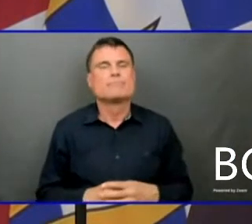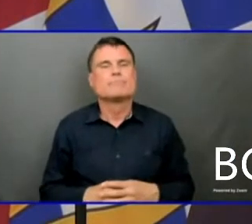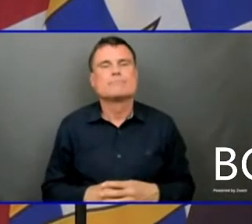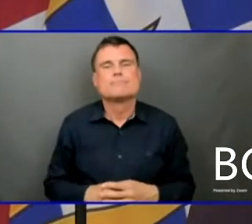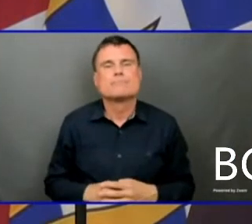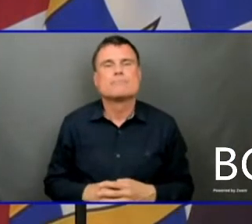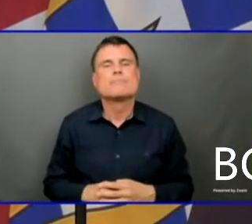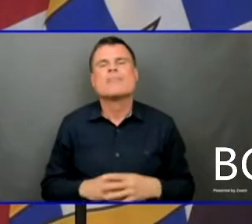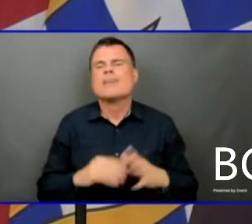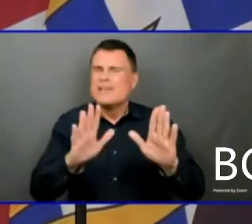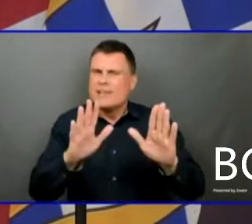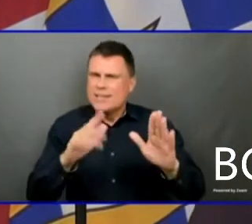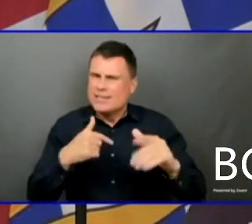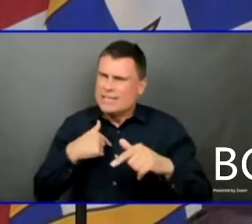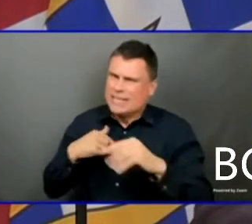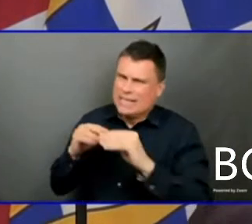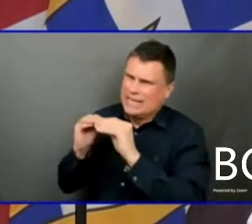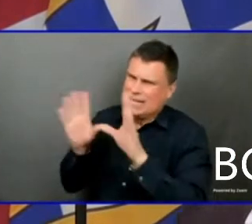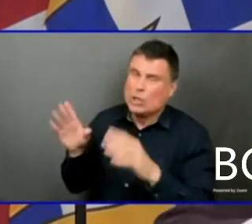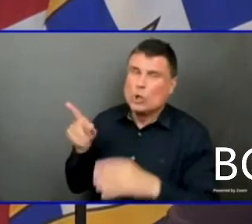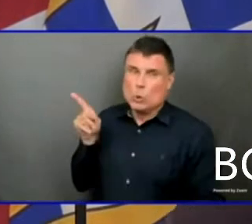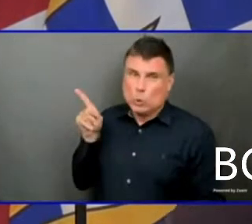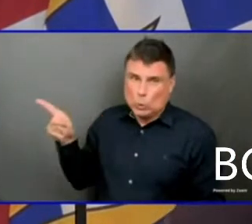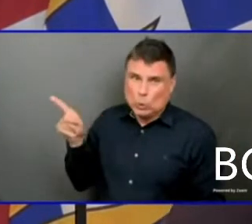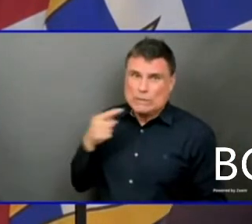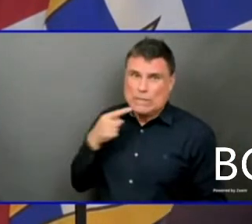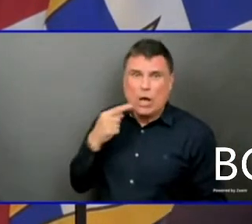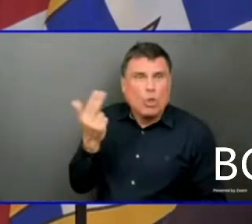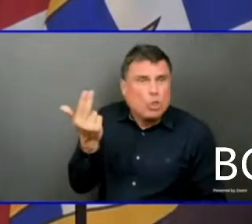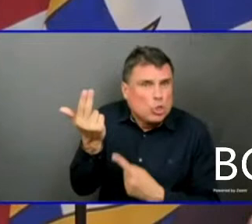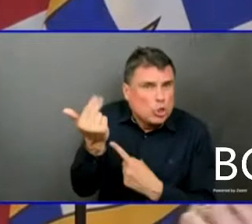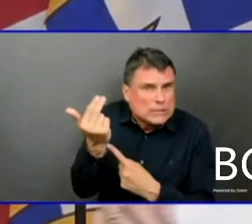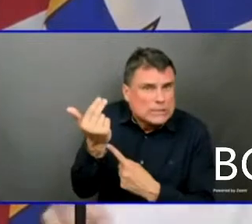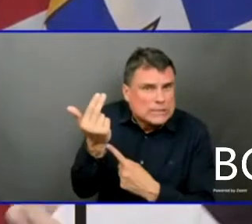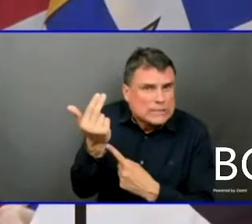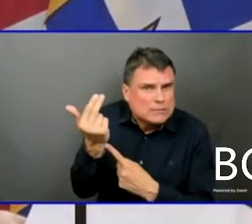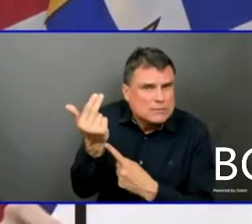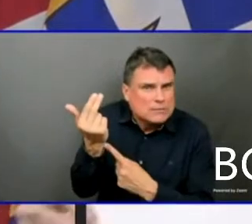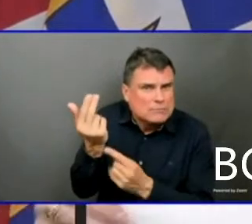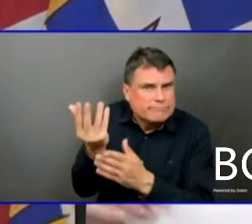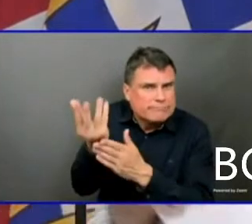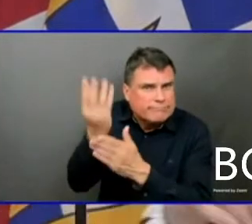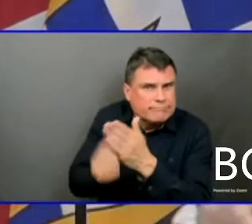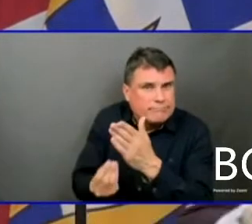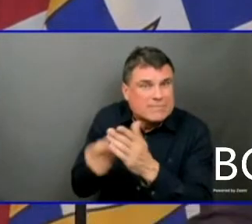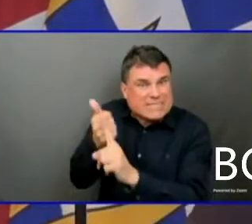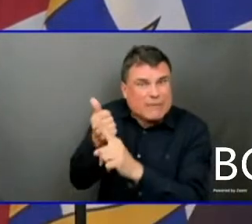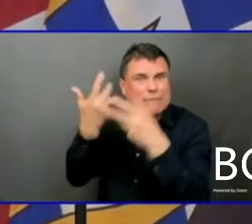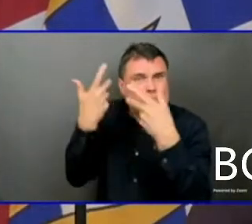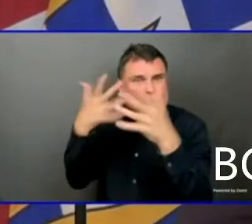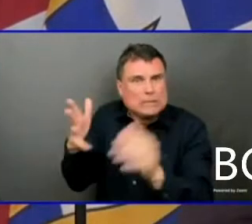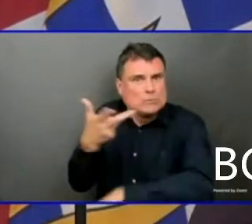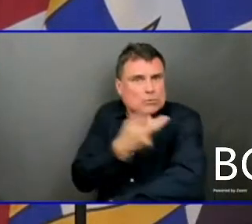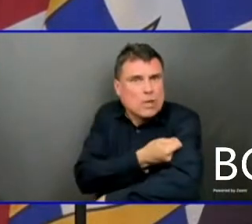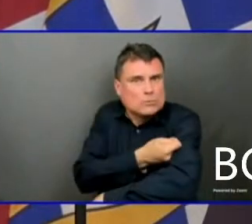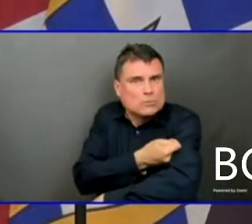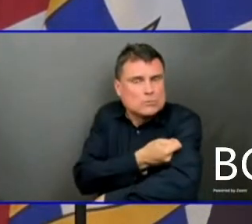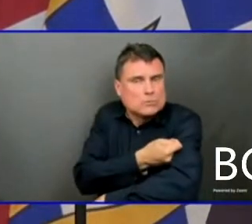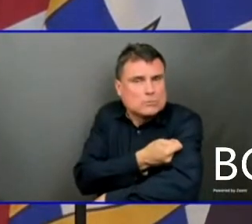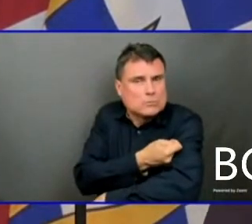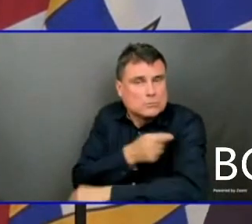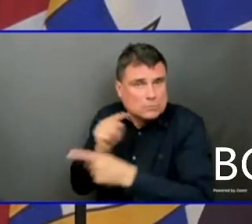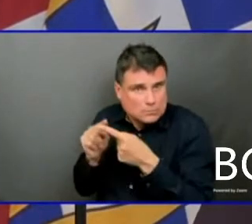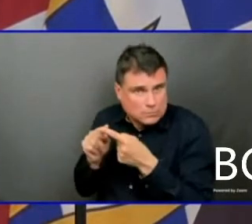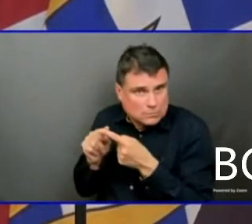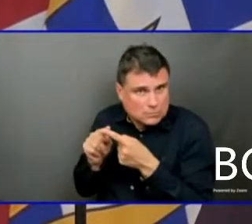it's accurate. There are 13 deaths in people who have been vaccinated, and then as a follow-up, a lingering question